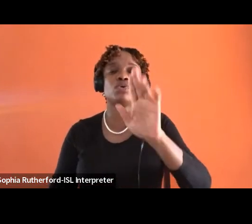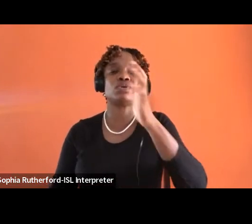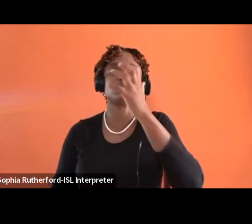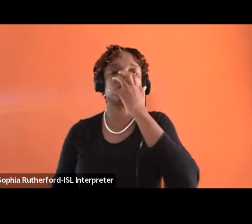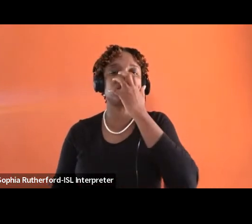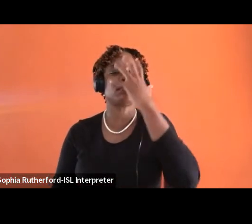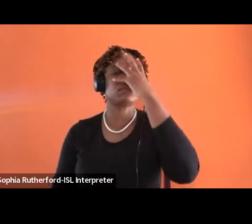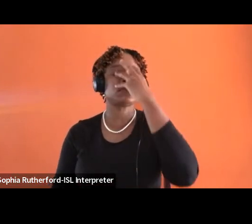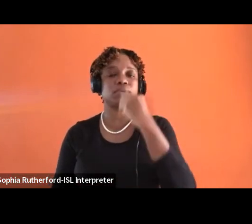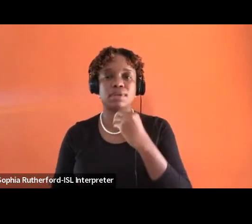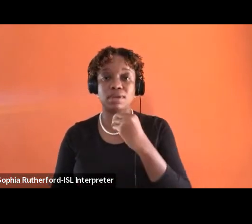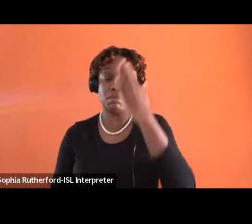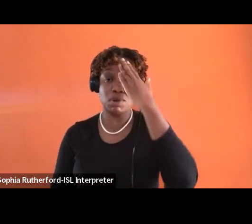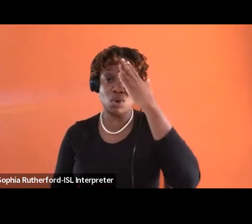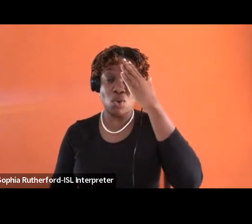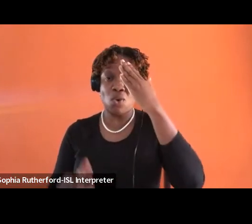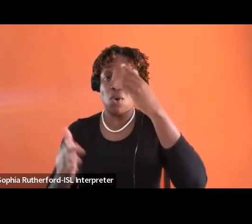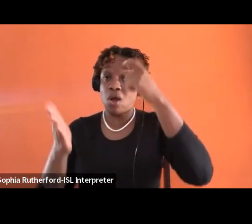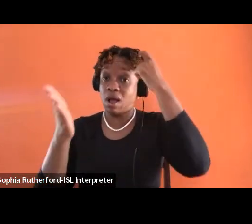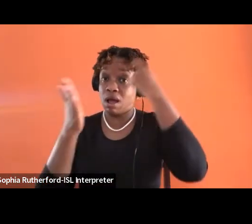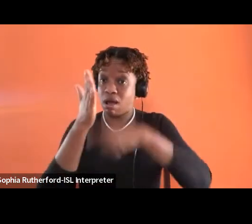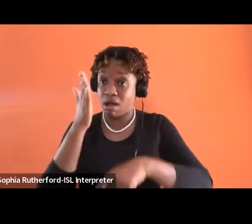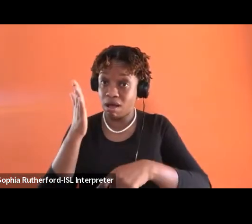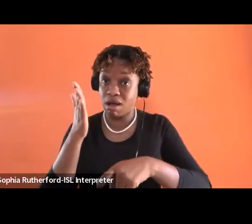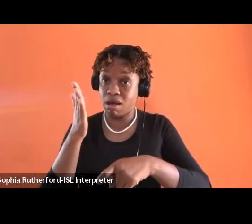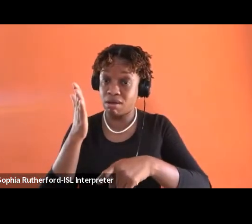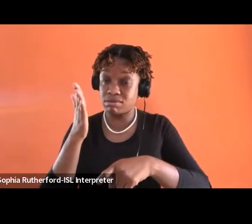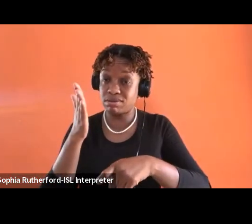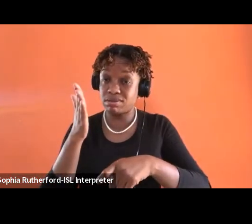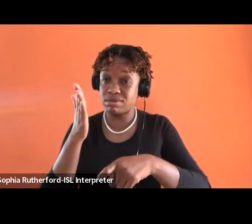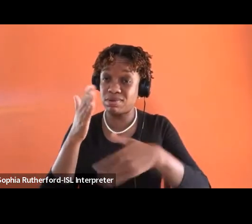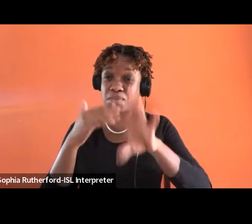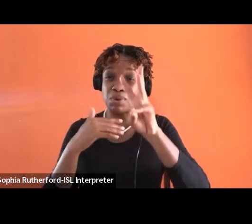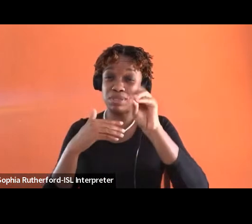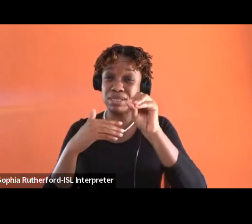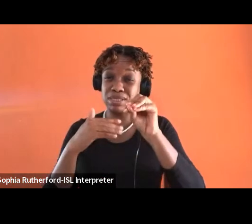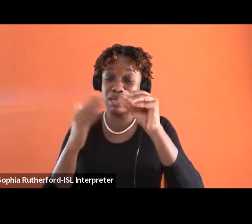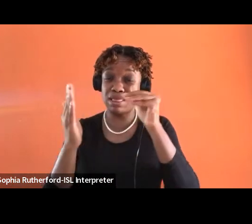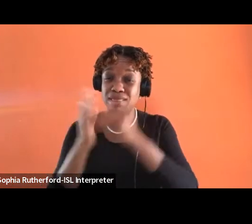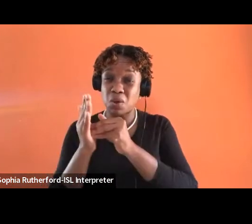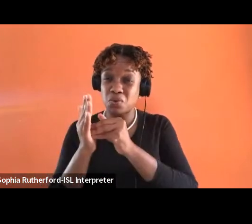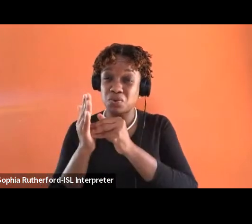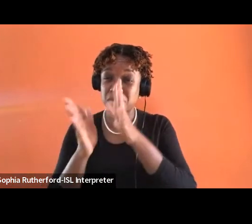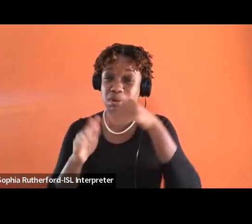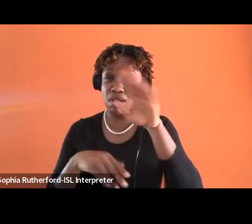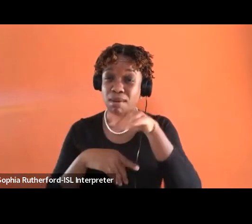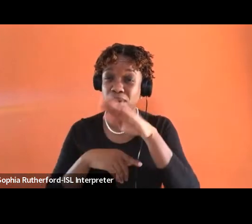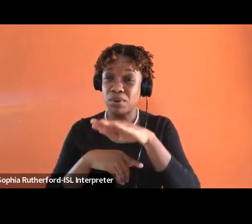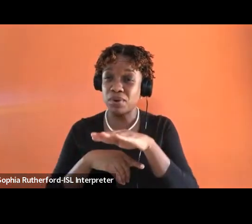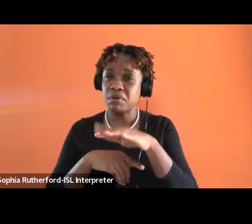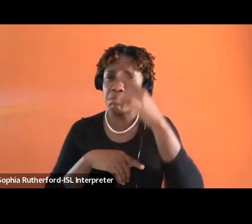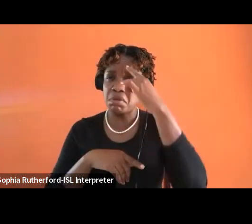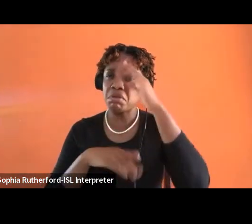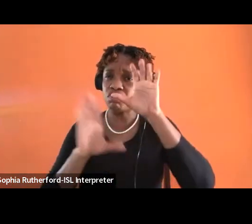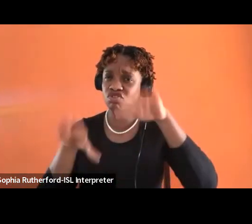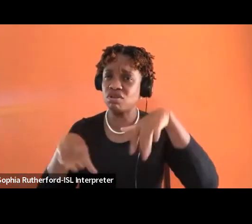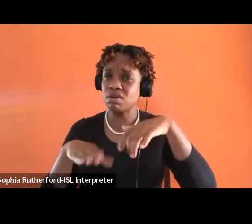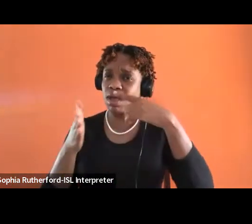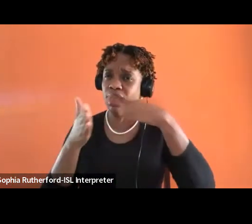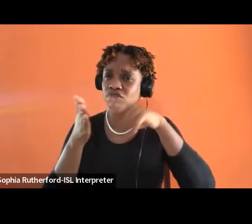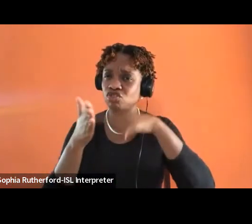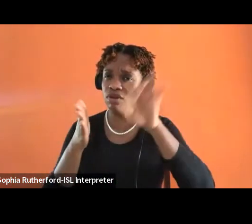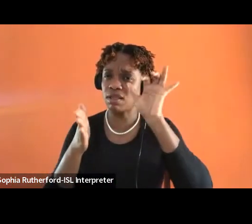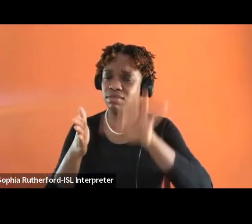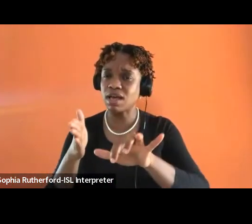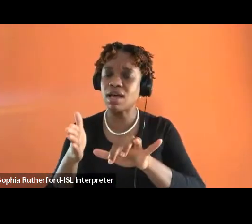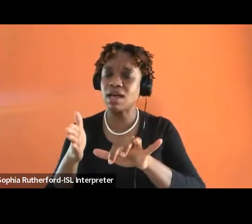anesthesia is no more than 60,000 or so. So I think that she could explore Signature Dental as